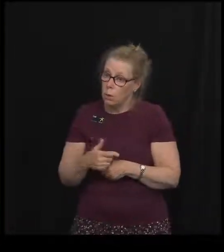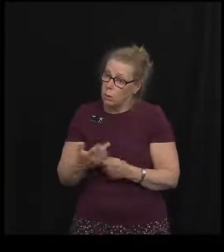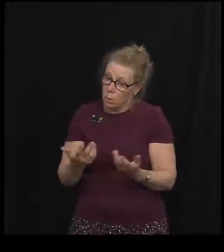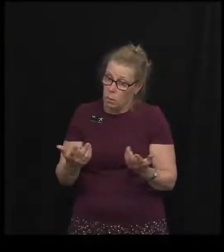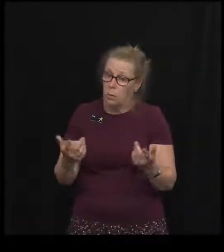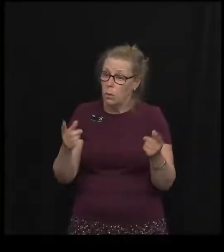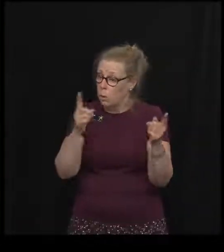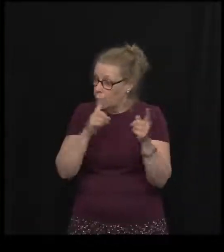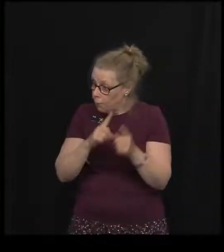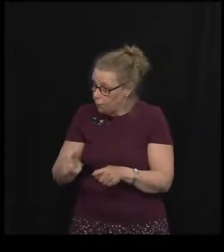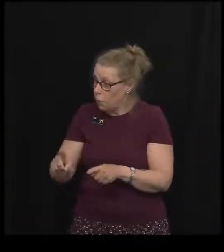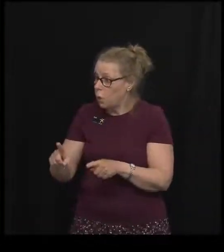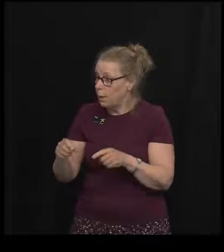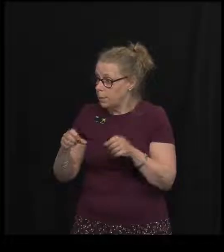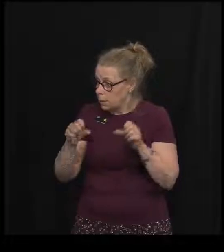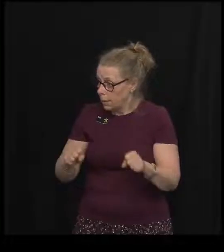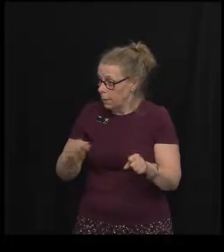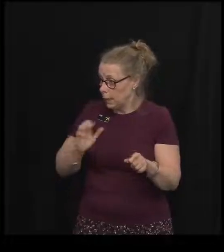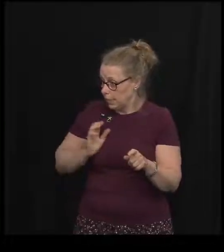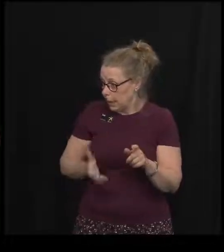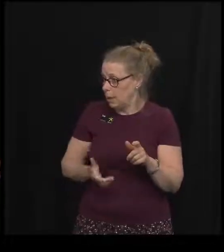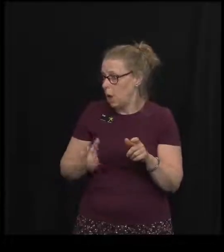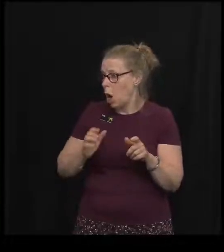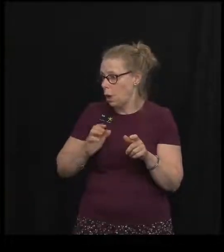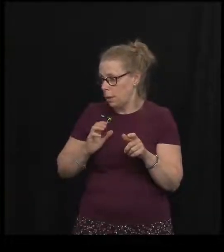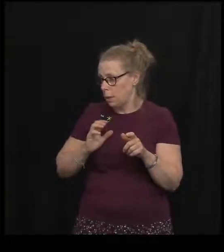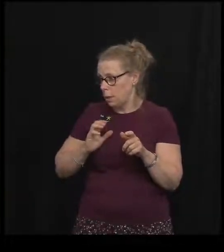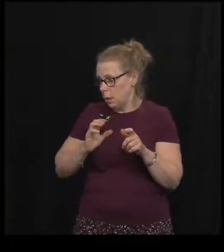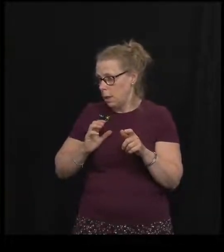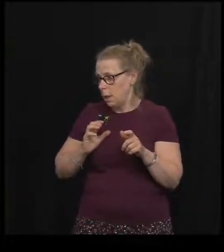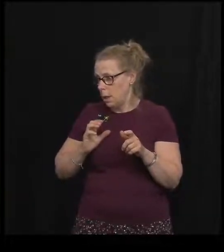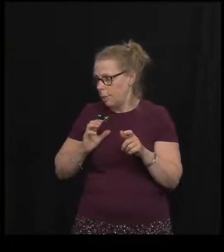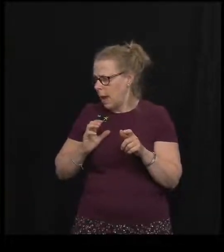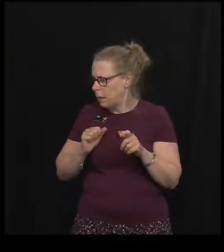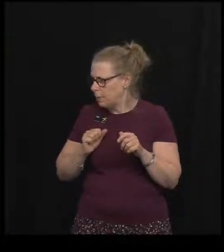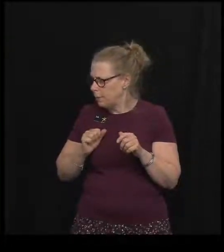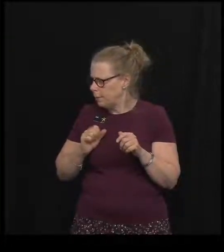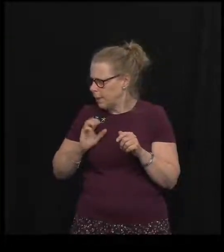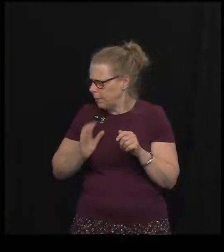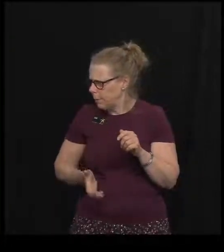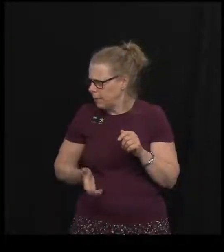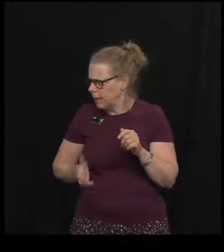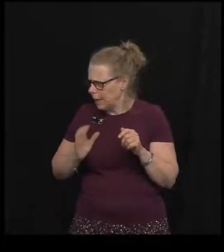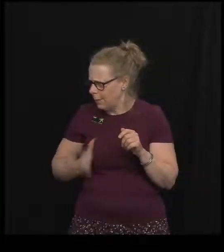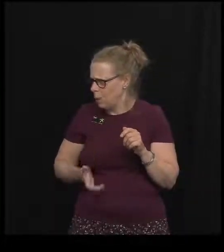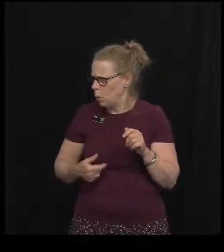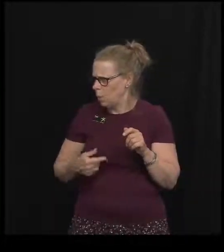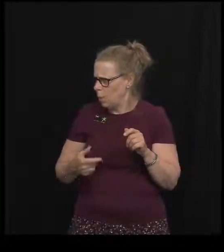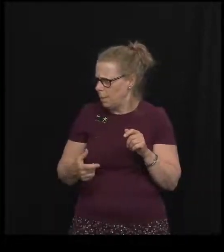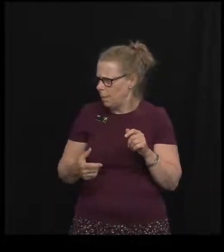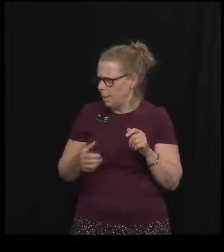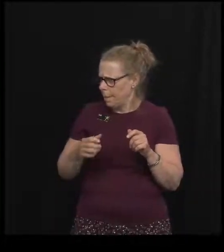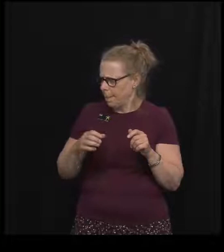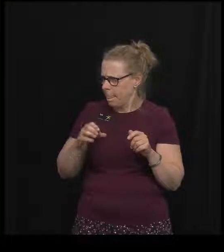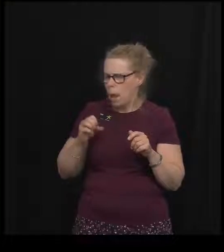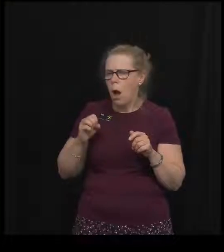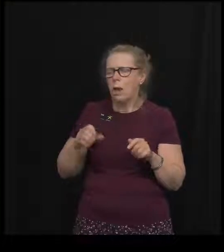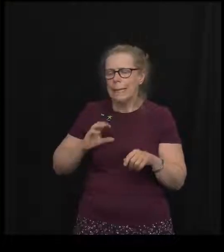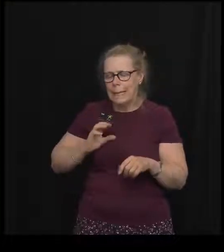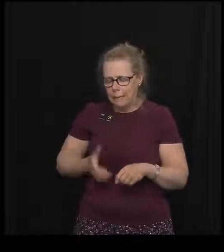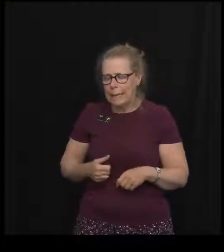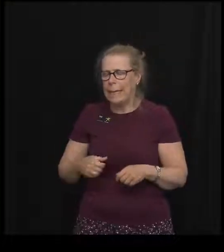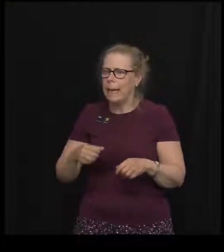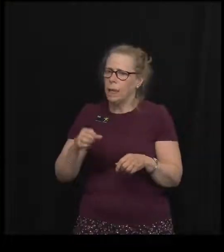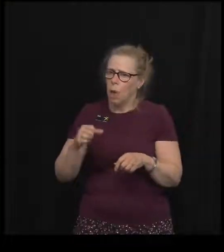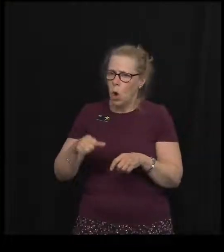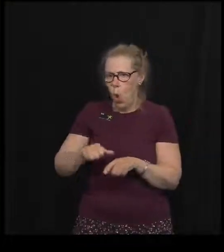said, okay, let's do a poll. And 85% of these young people, men and women, said, no, we want to stop it. And so thanks to that, they just